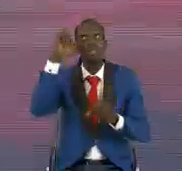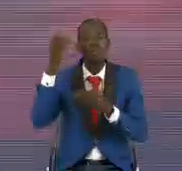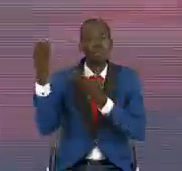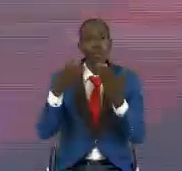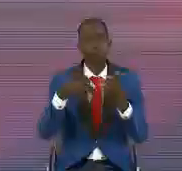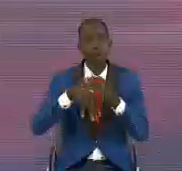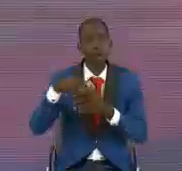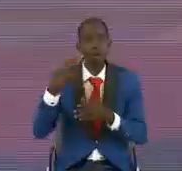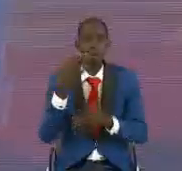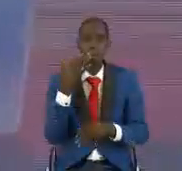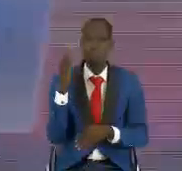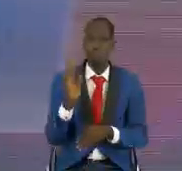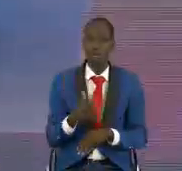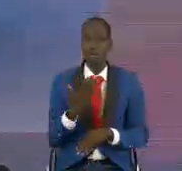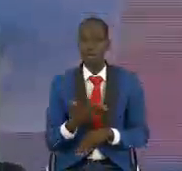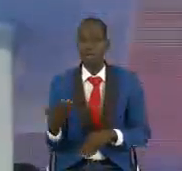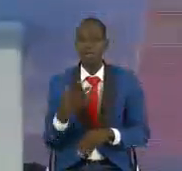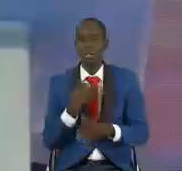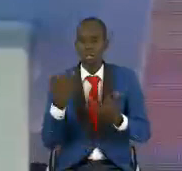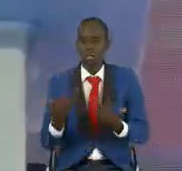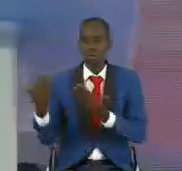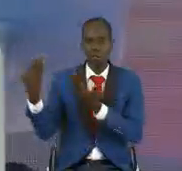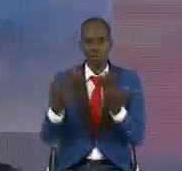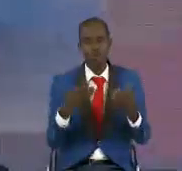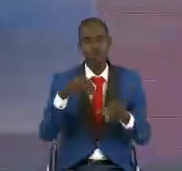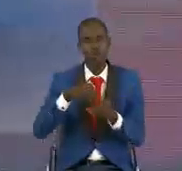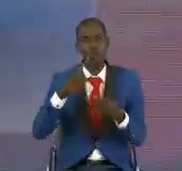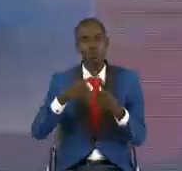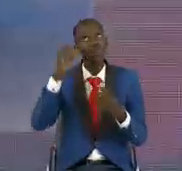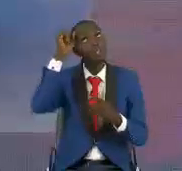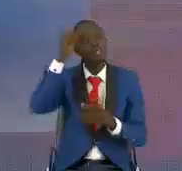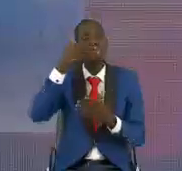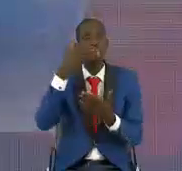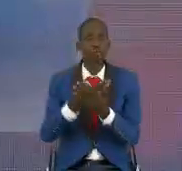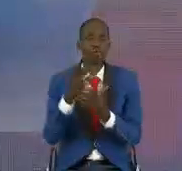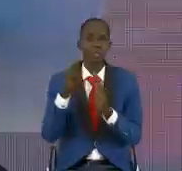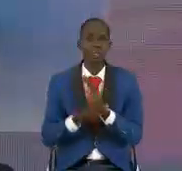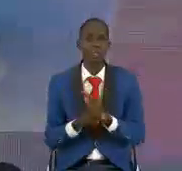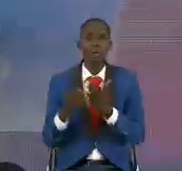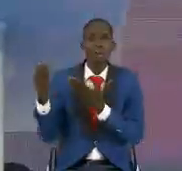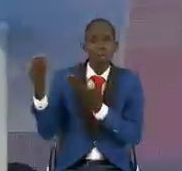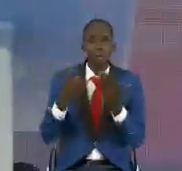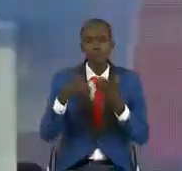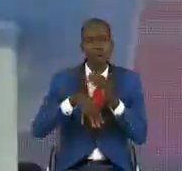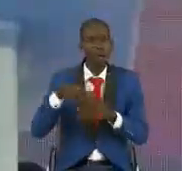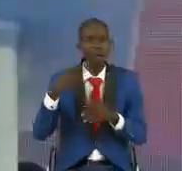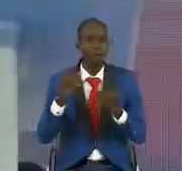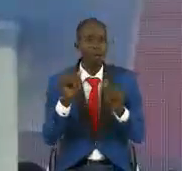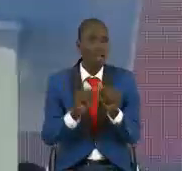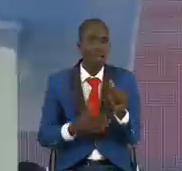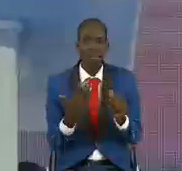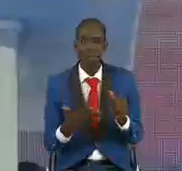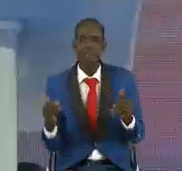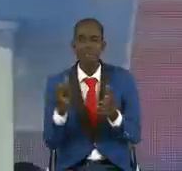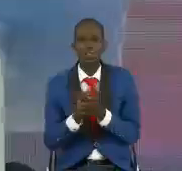he brings you into the goodness of God. He brings you out of everything that have been pursuing your